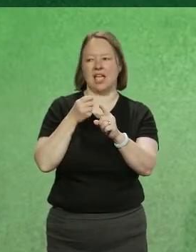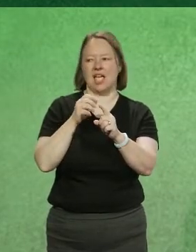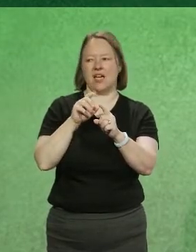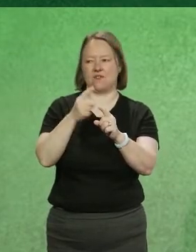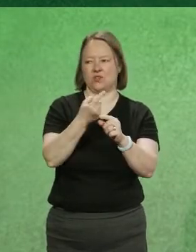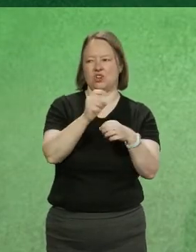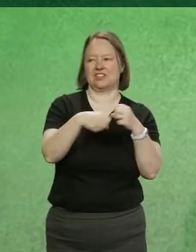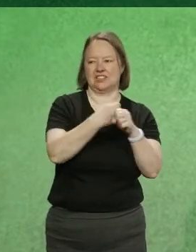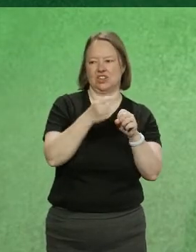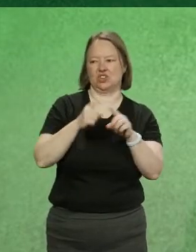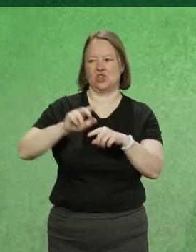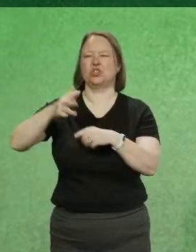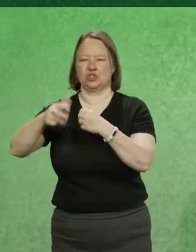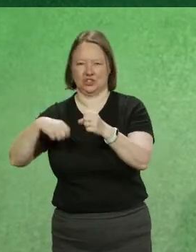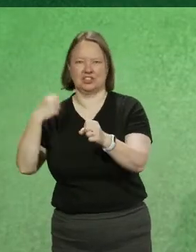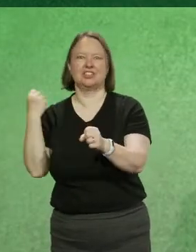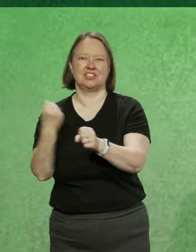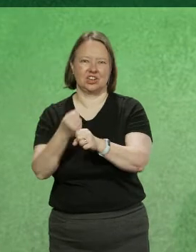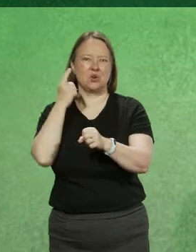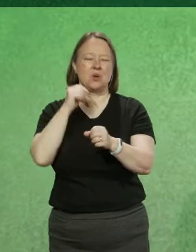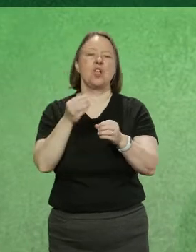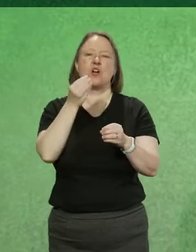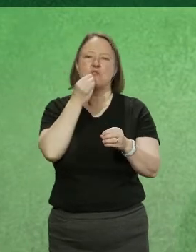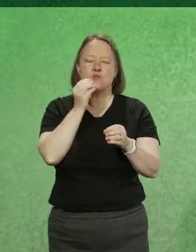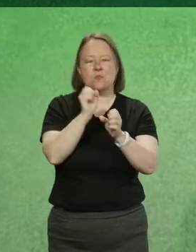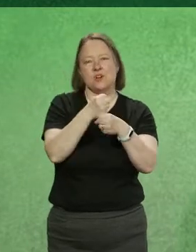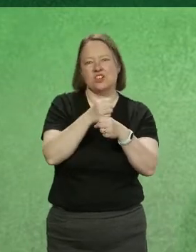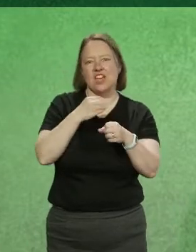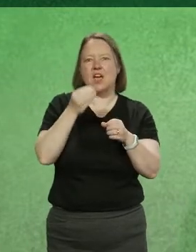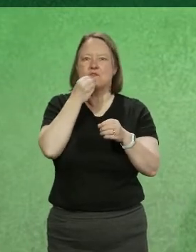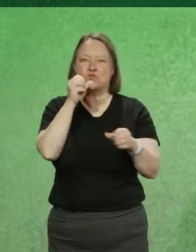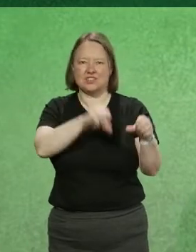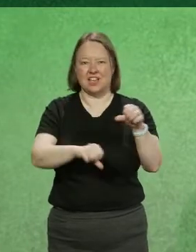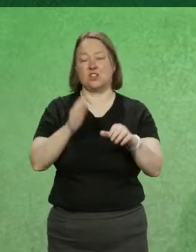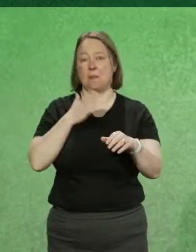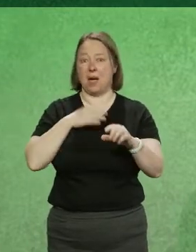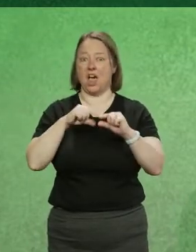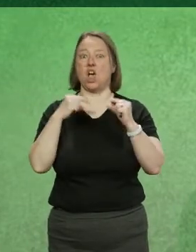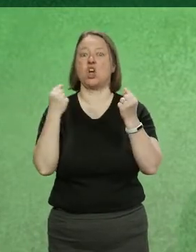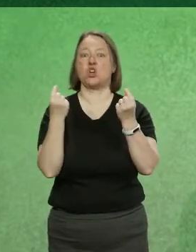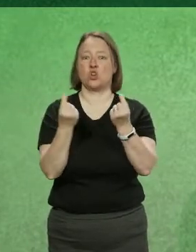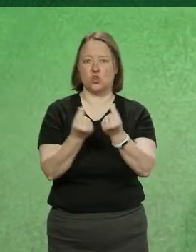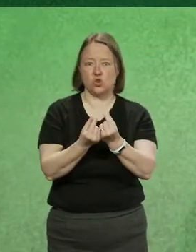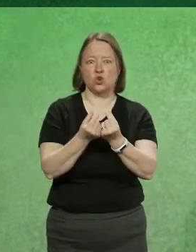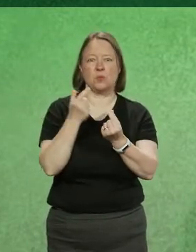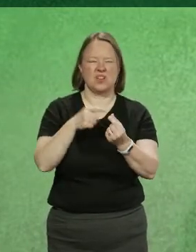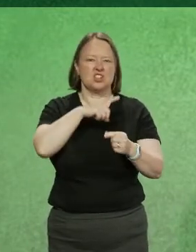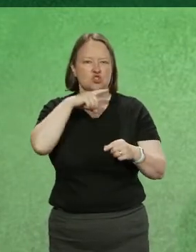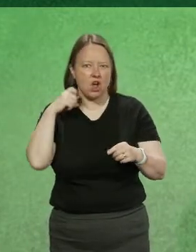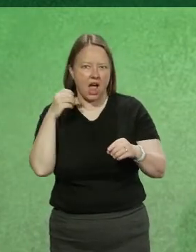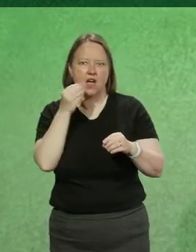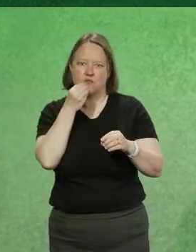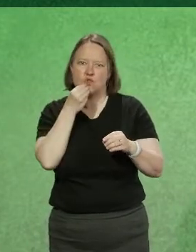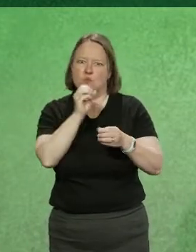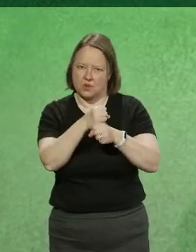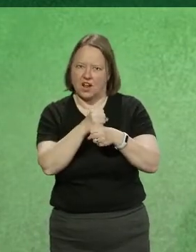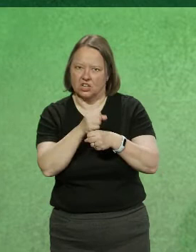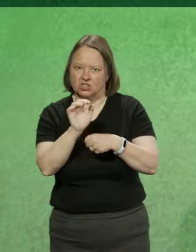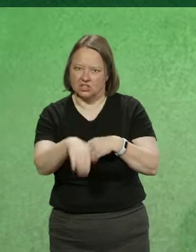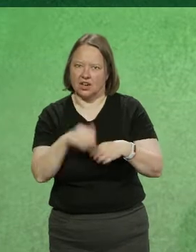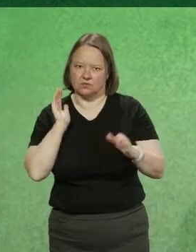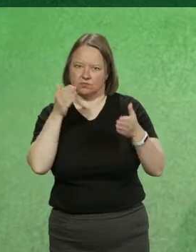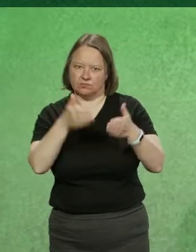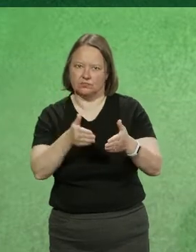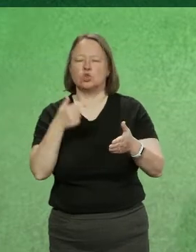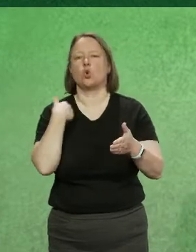more interested in food production and food science. So my group, we are into dry food production. So that is